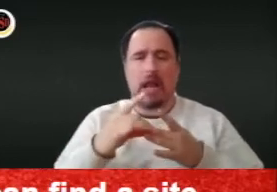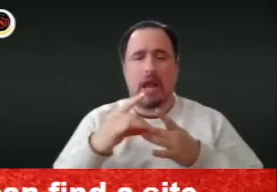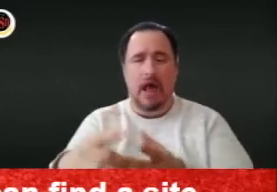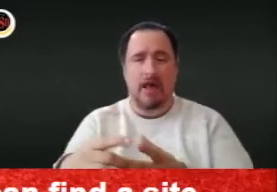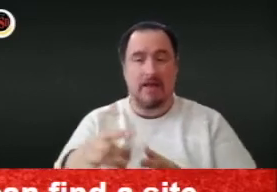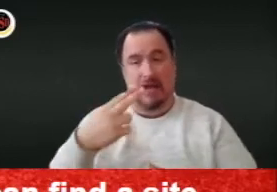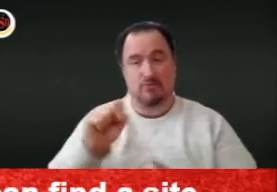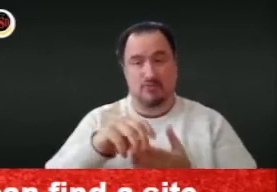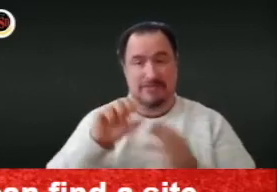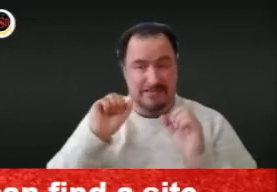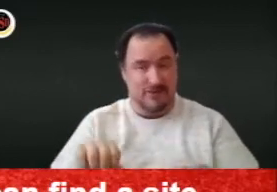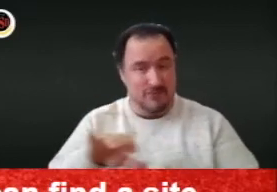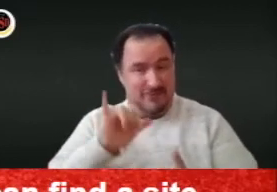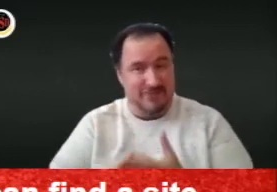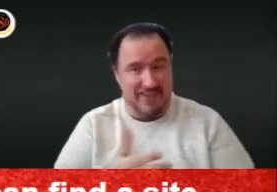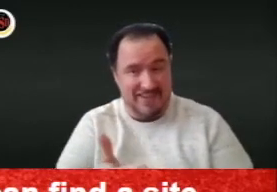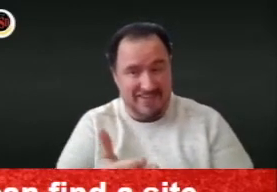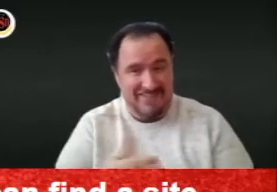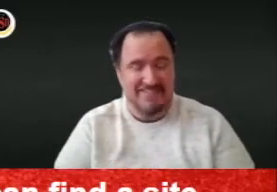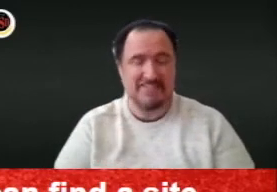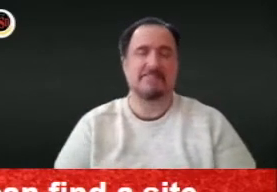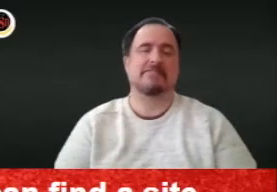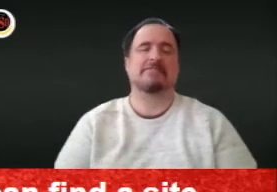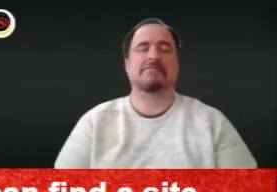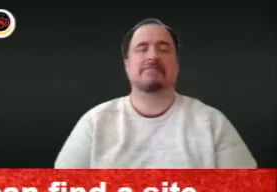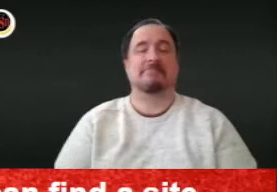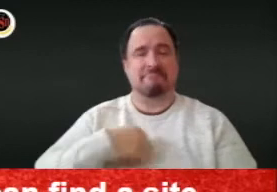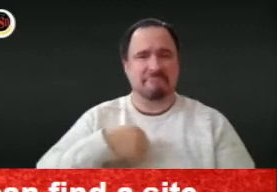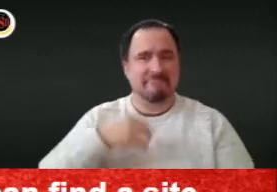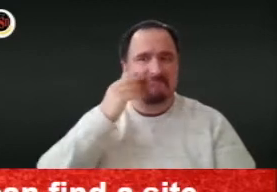election day, they always need volunteers to help on election day.